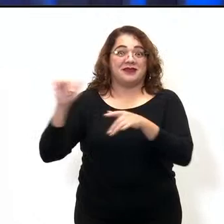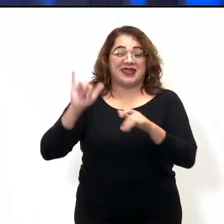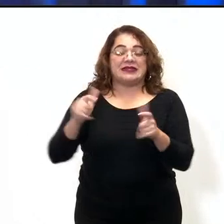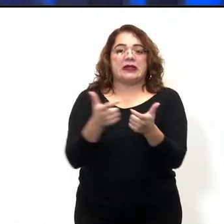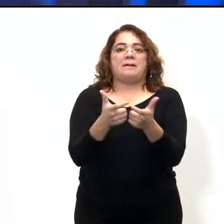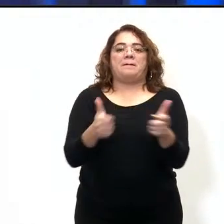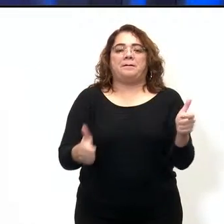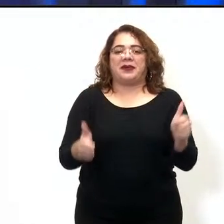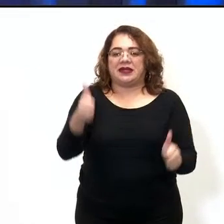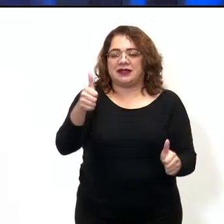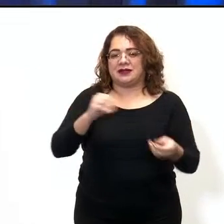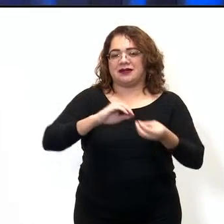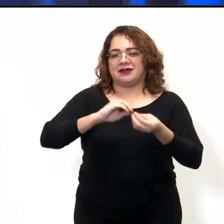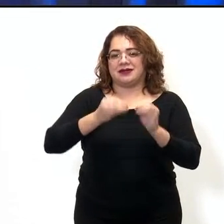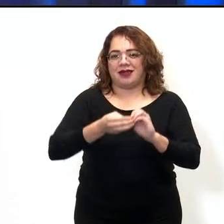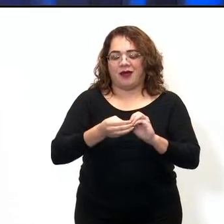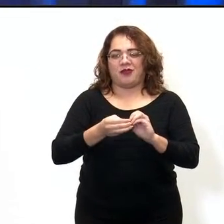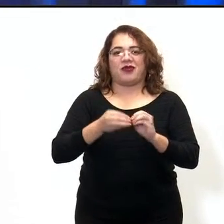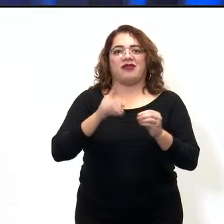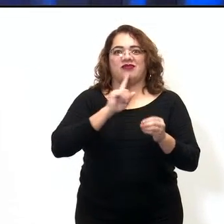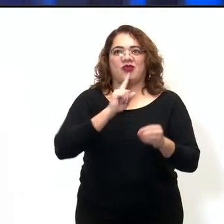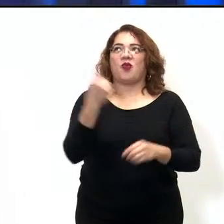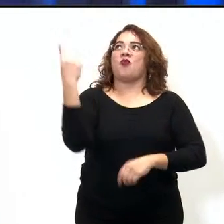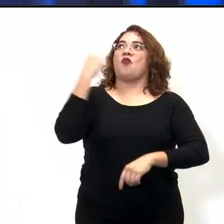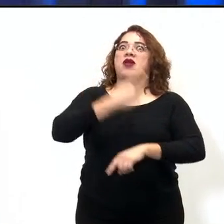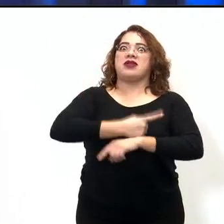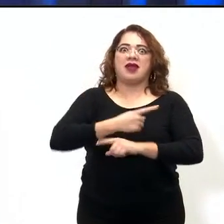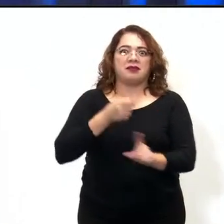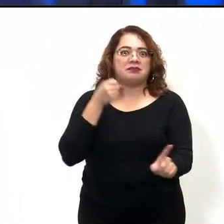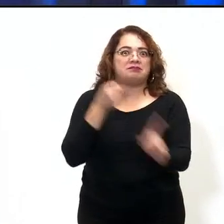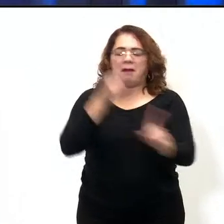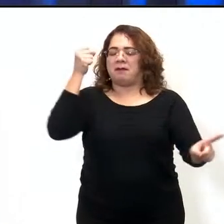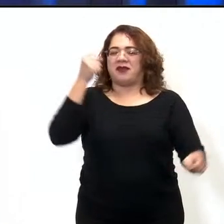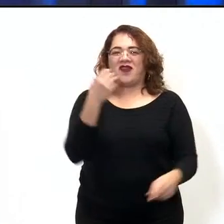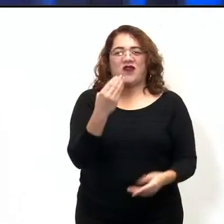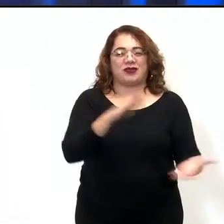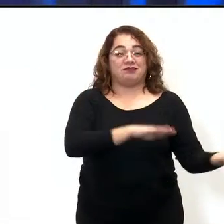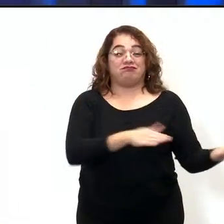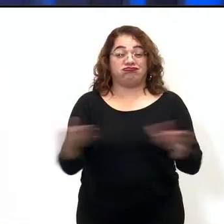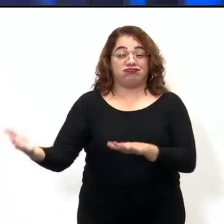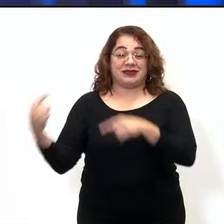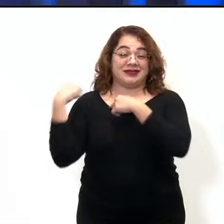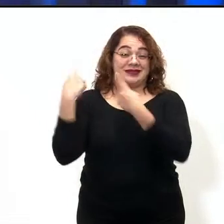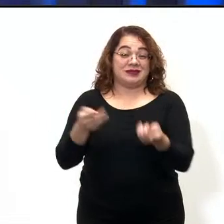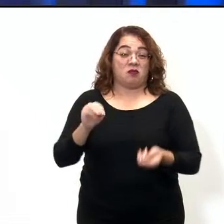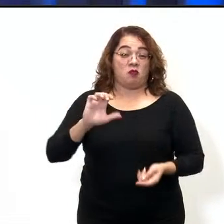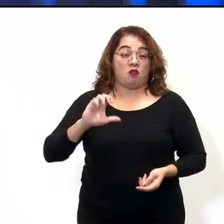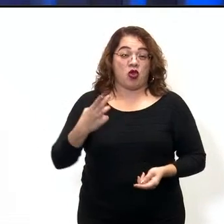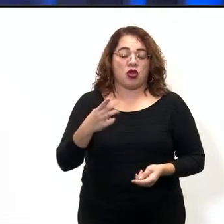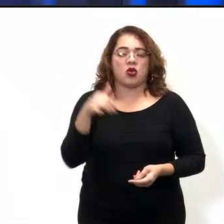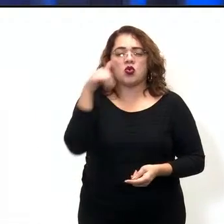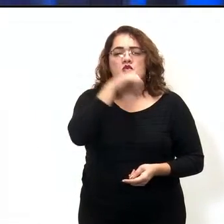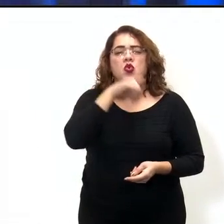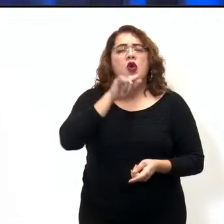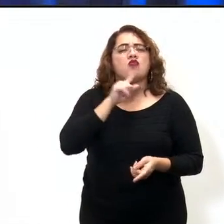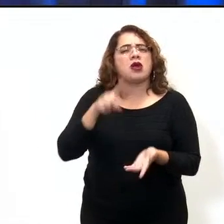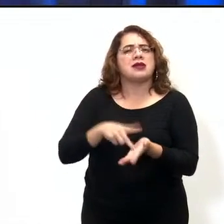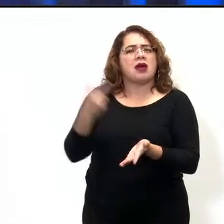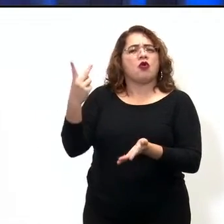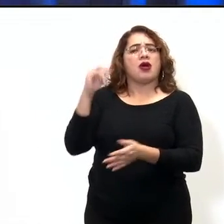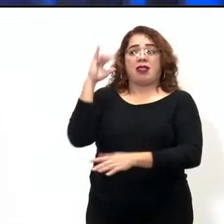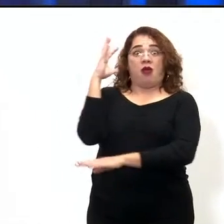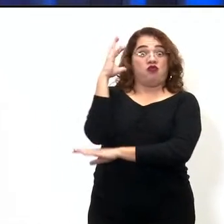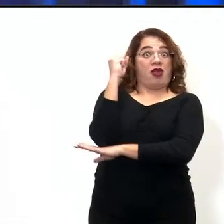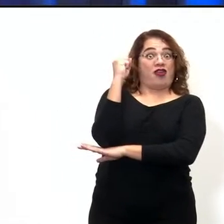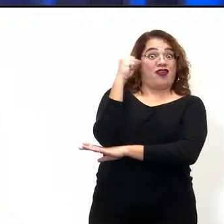largest number that we have reported since this pandemic started, and it doubled the previous record